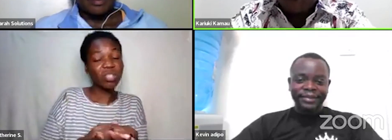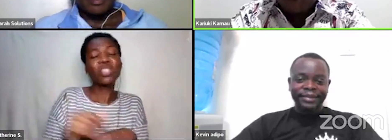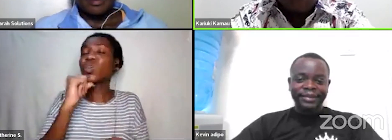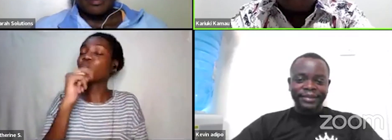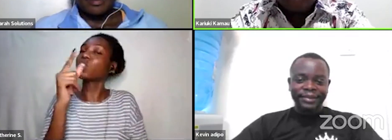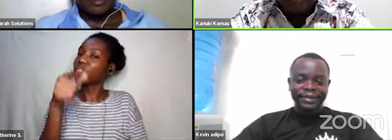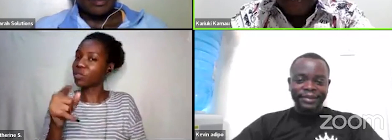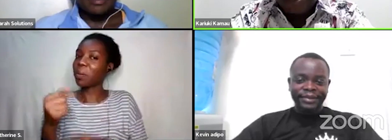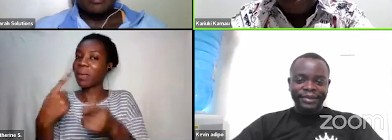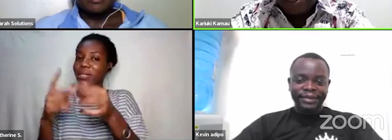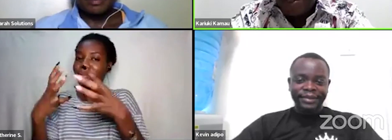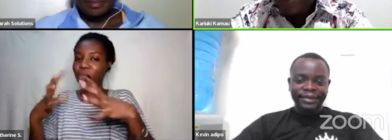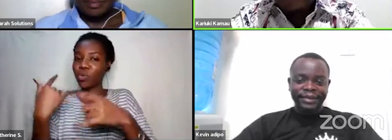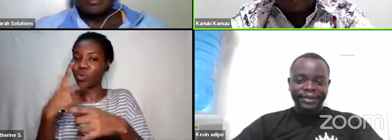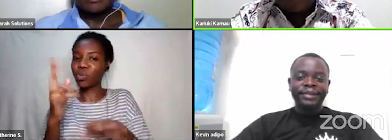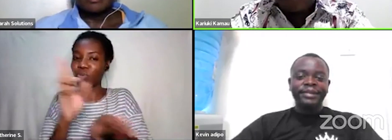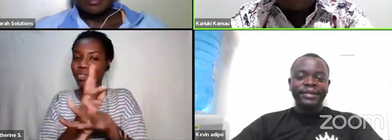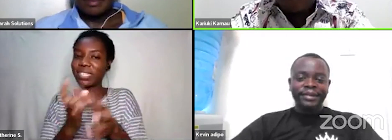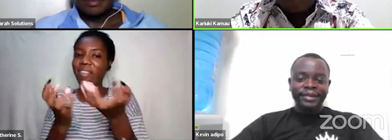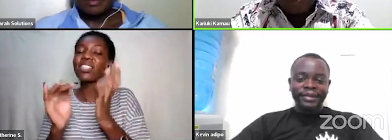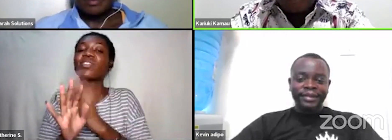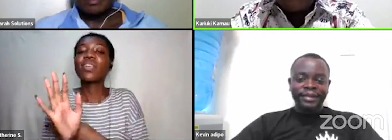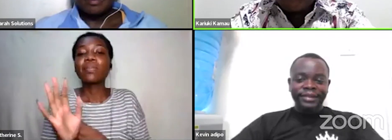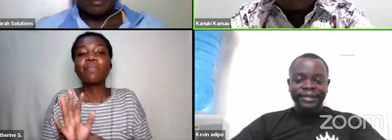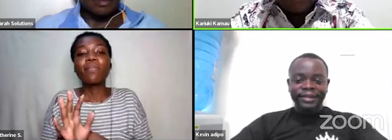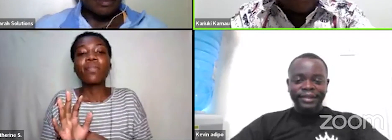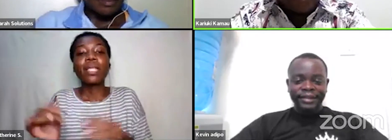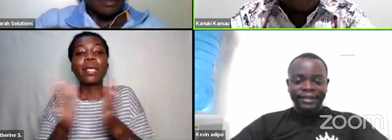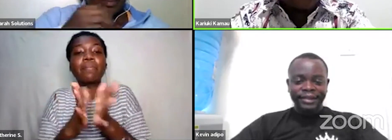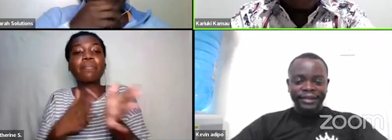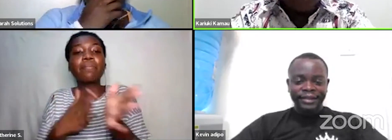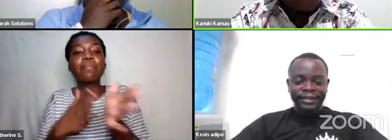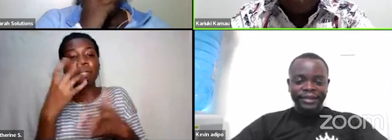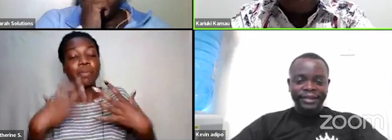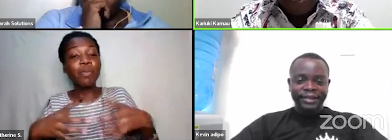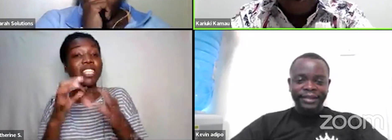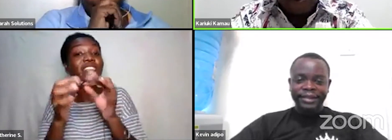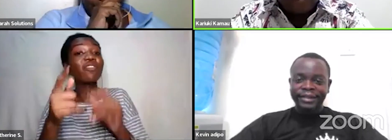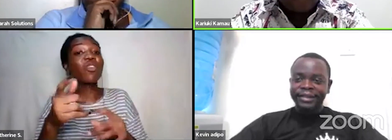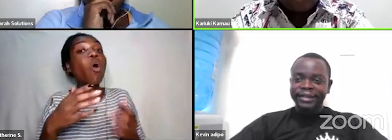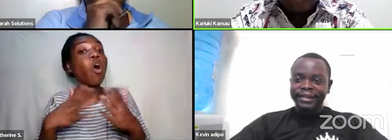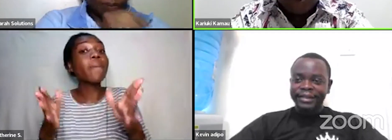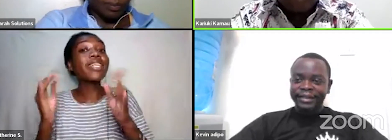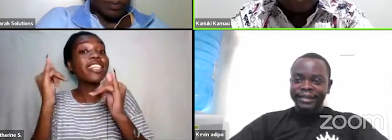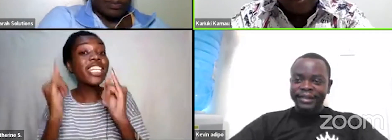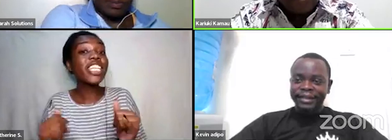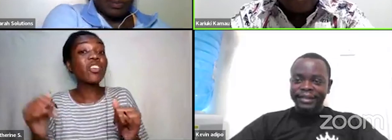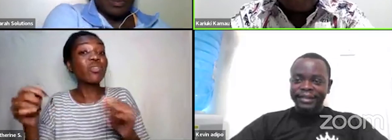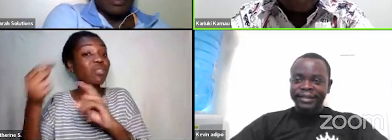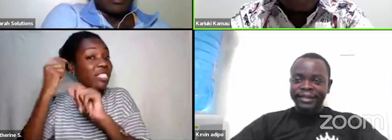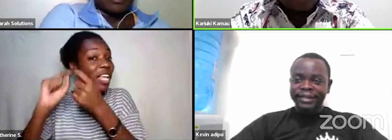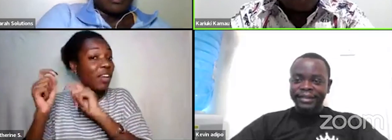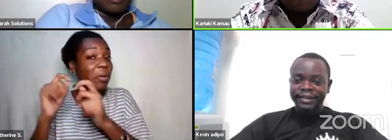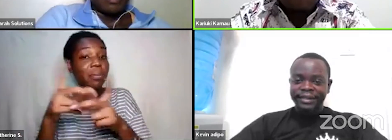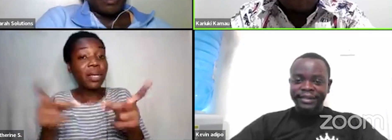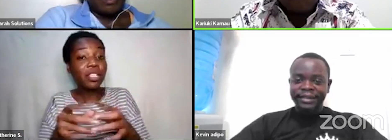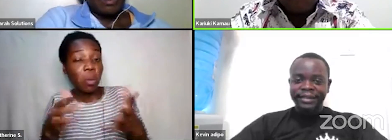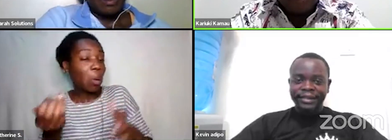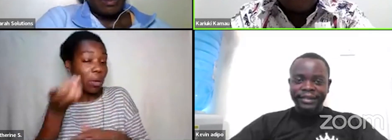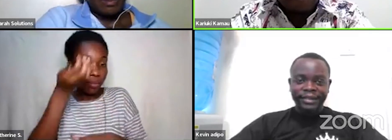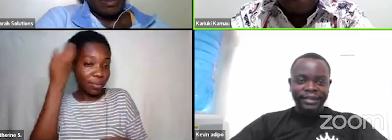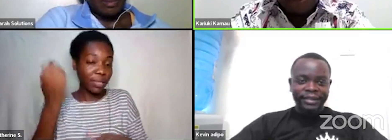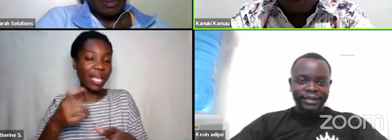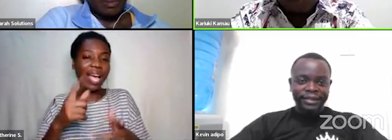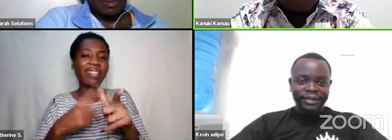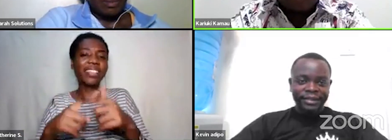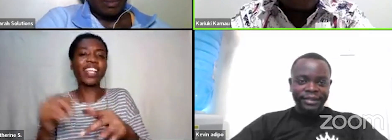have consumed your services. I tell people, if you open a new saloon somewhere or a new kinyosi, Then you start calling people,